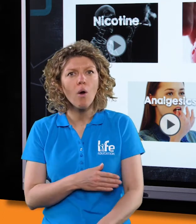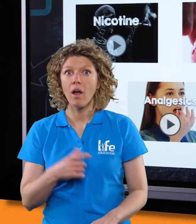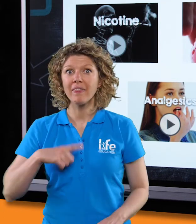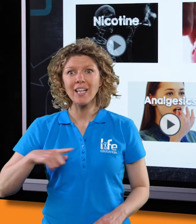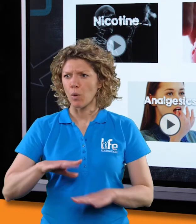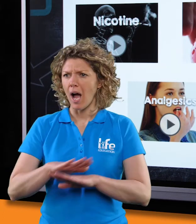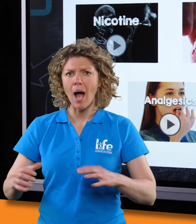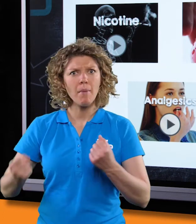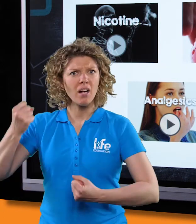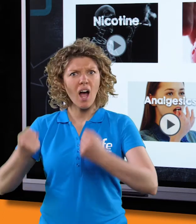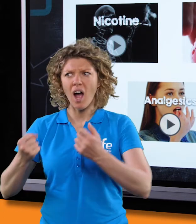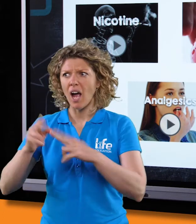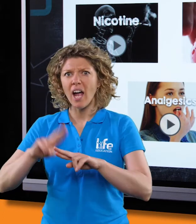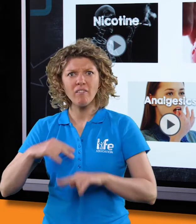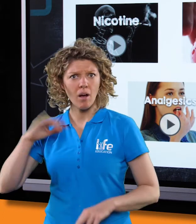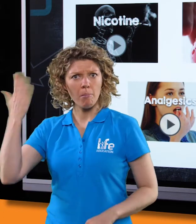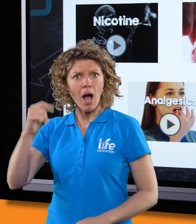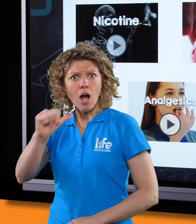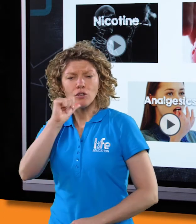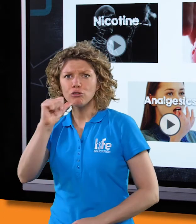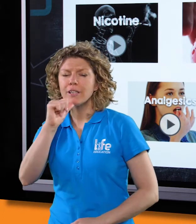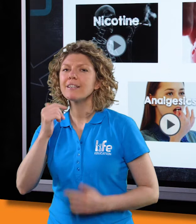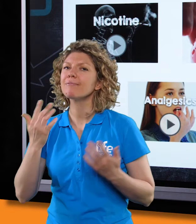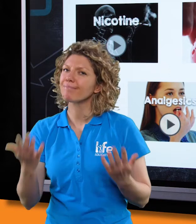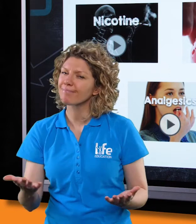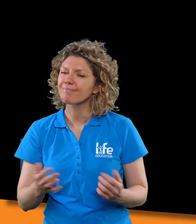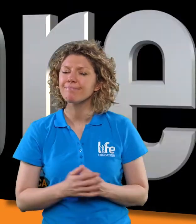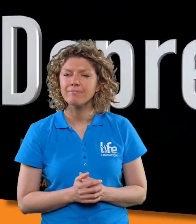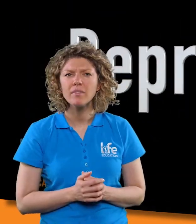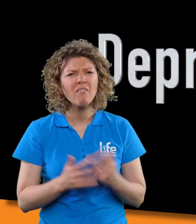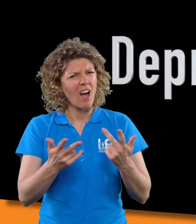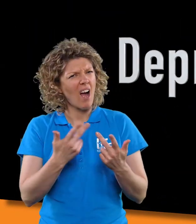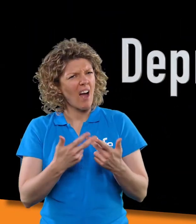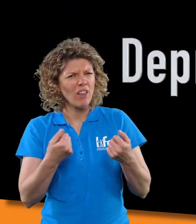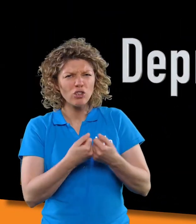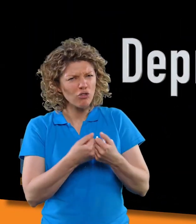drinking. Let's learn a bit more now about other depressant drugs.